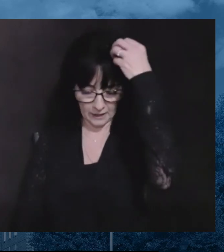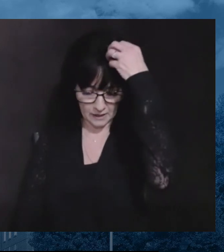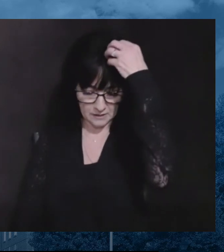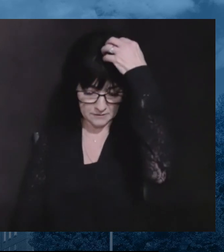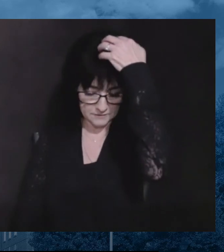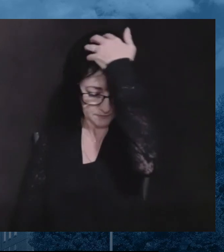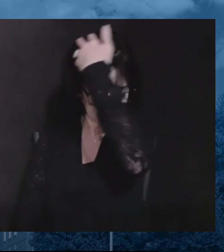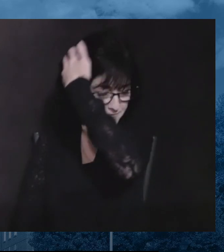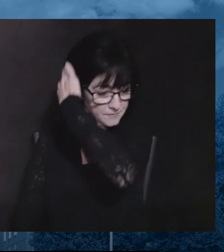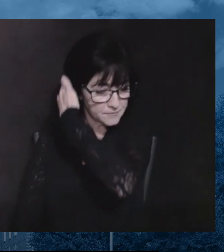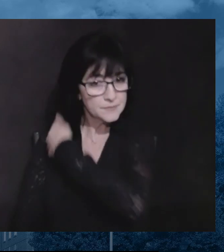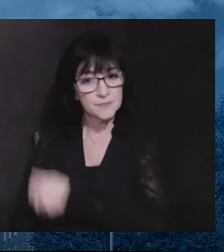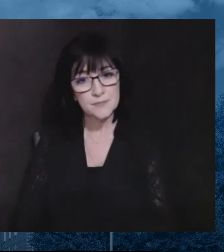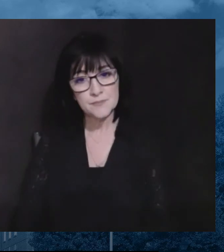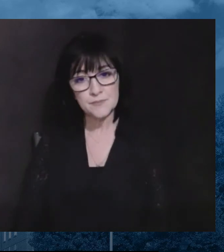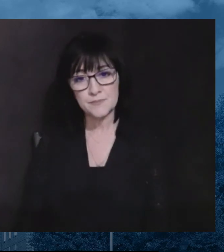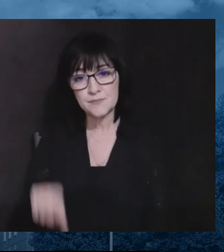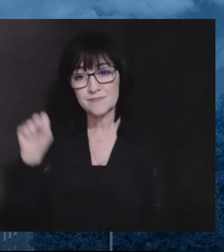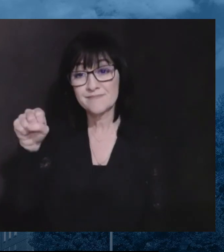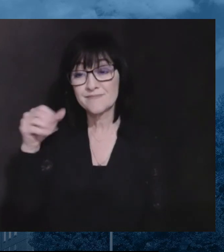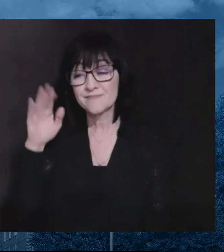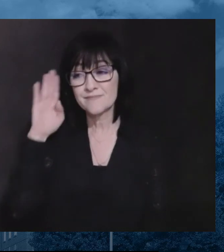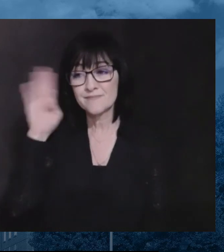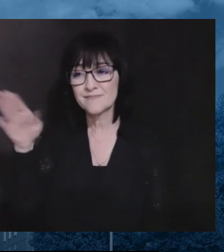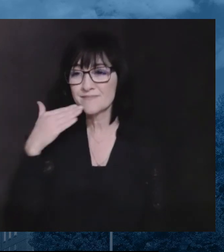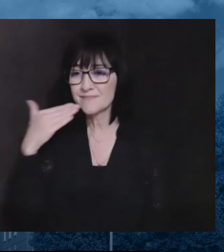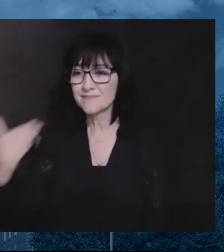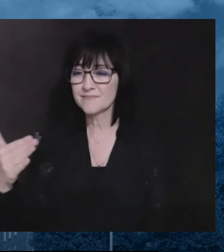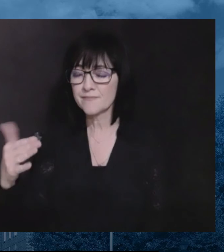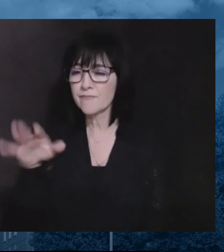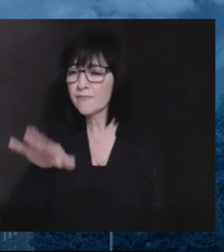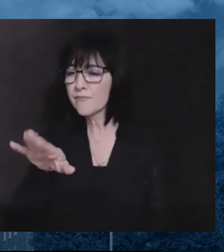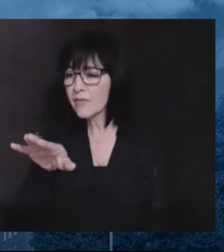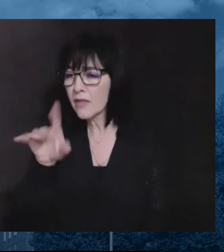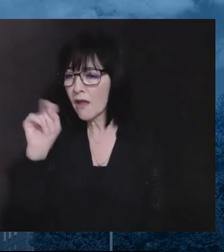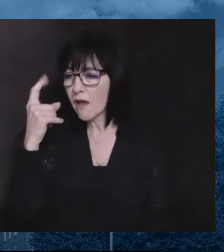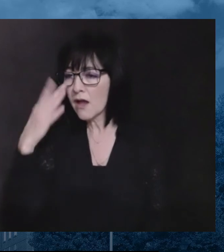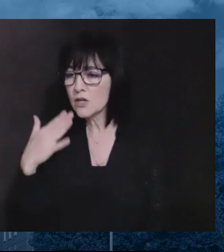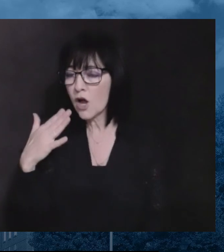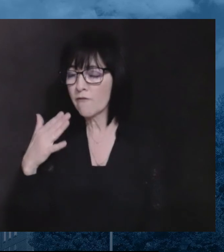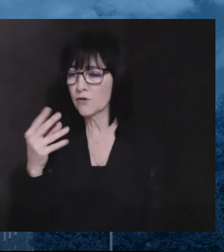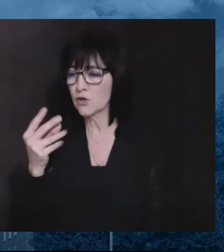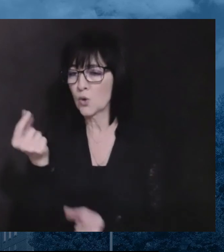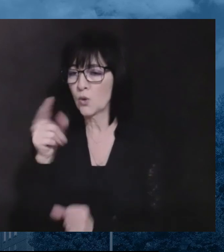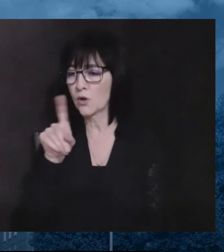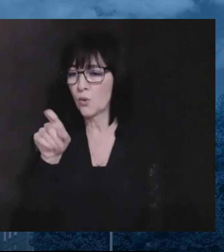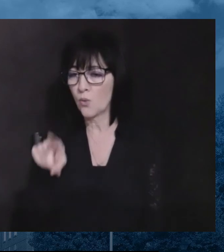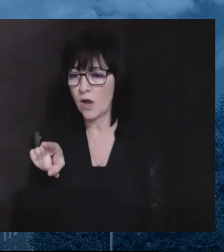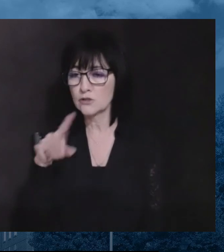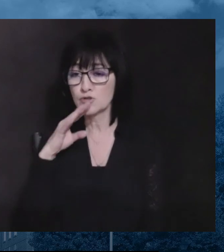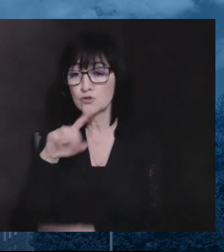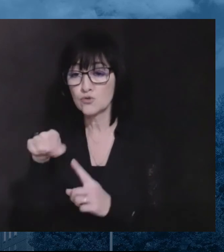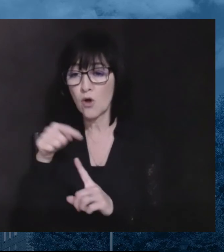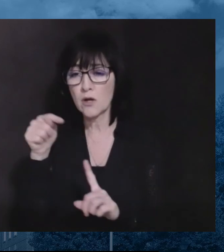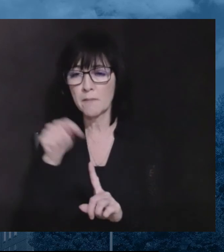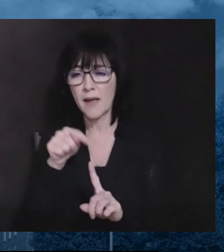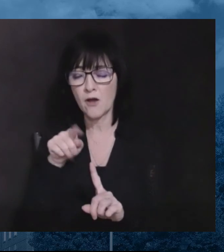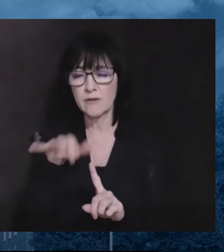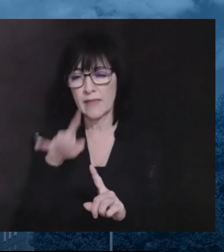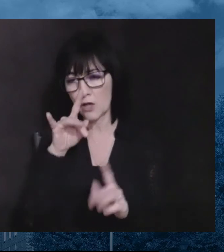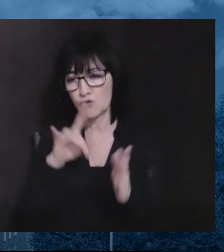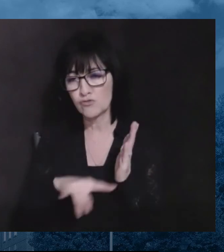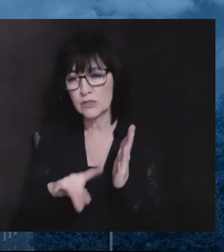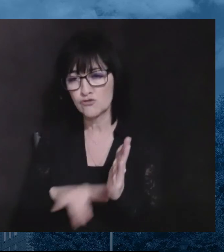Hi, thank you. Governor, really quick question about the research that was done